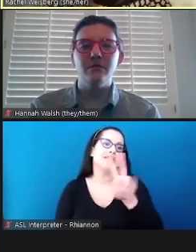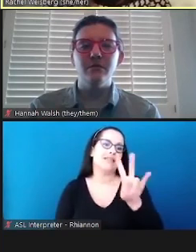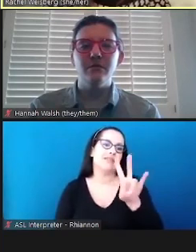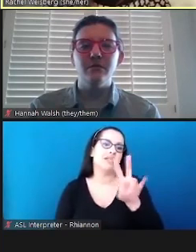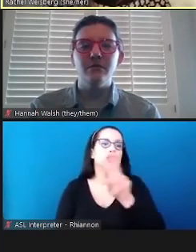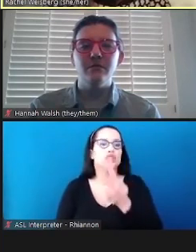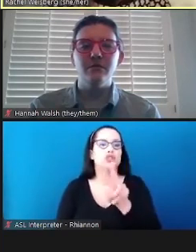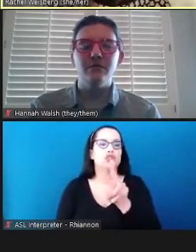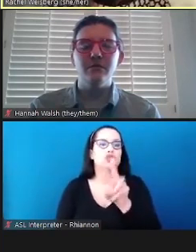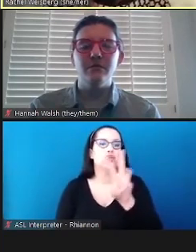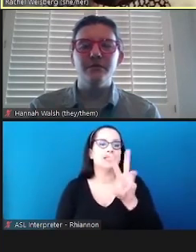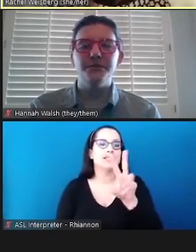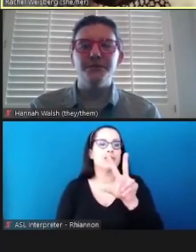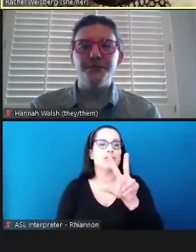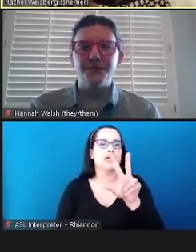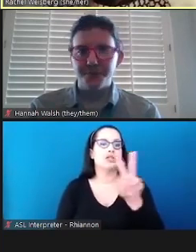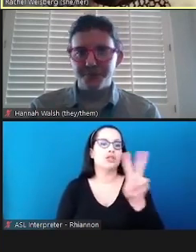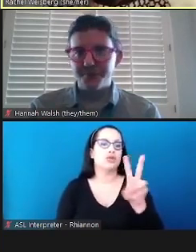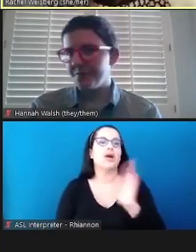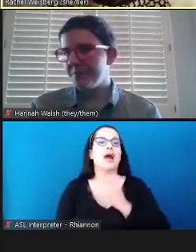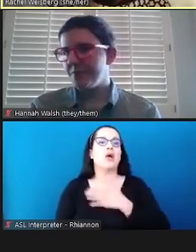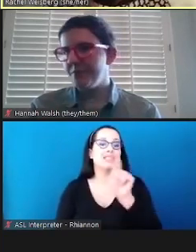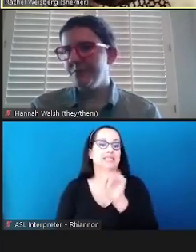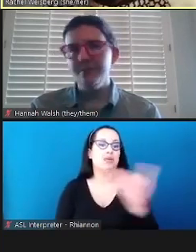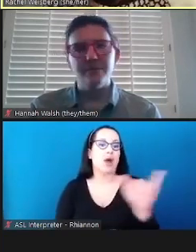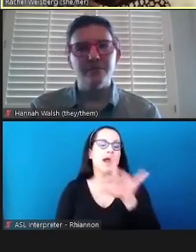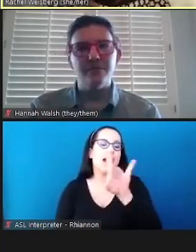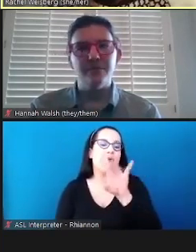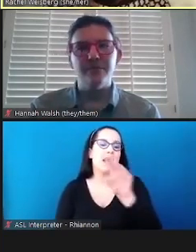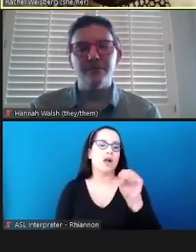1-800-537-2632. Our TTY number is